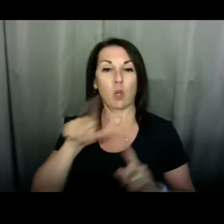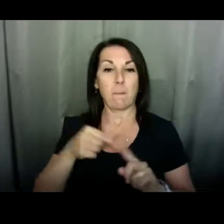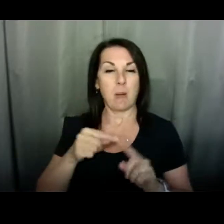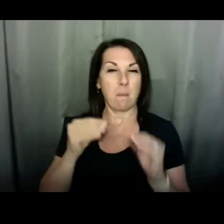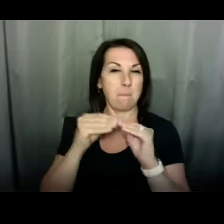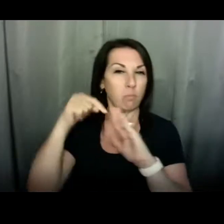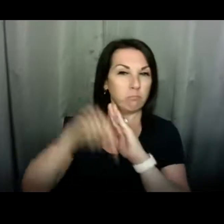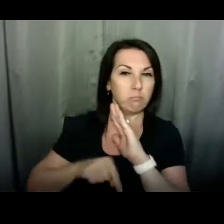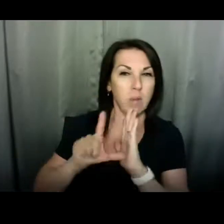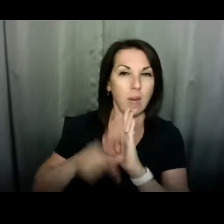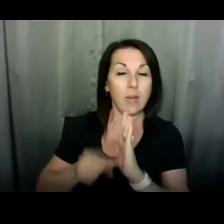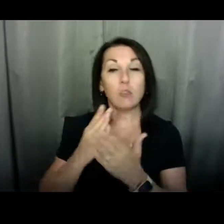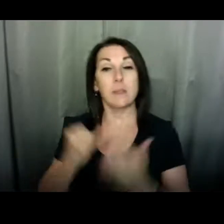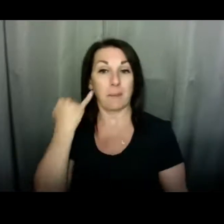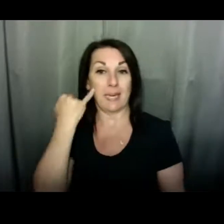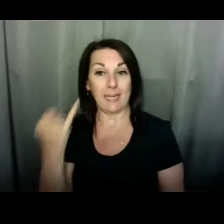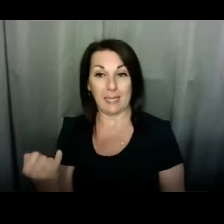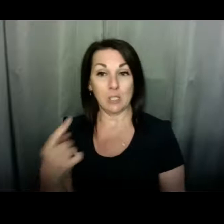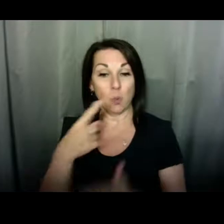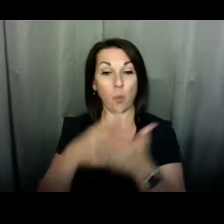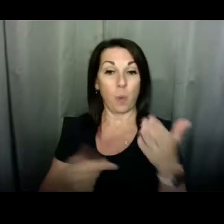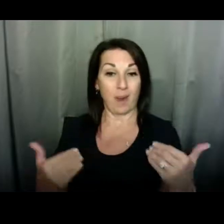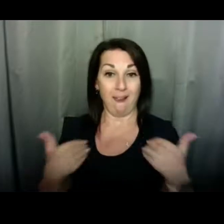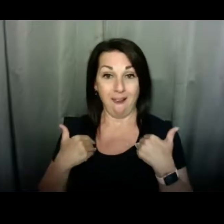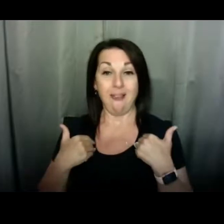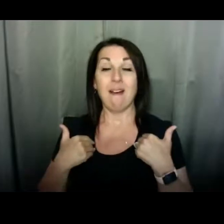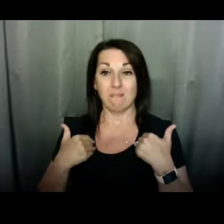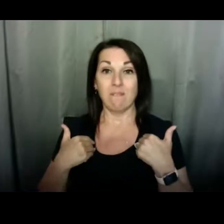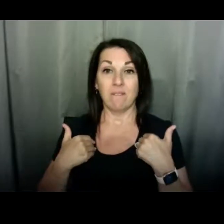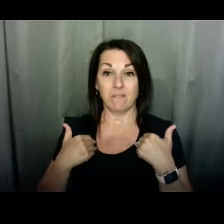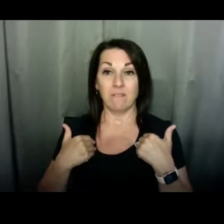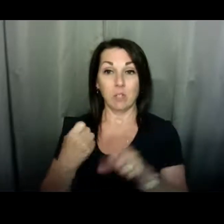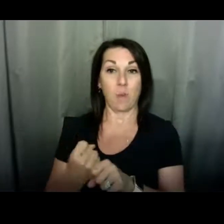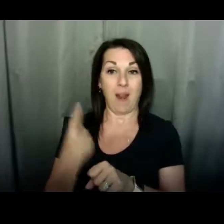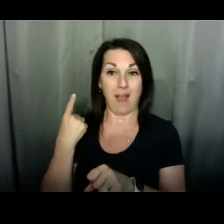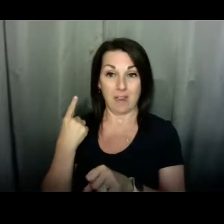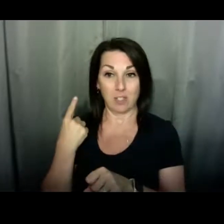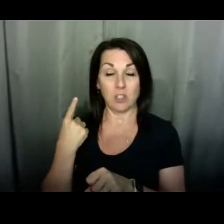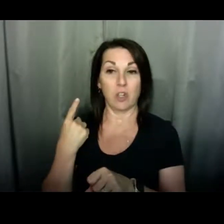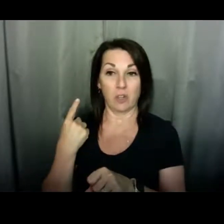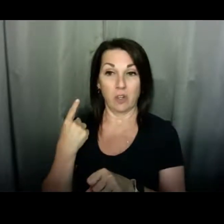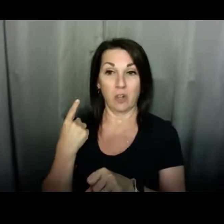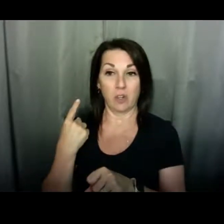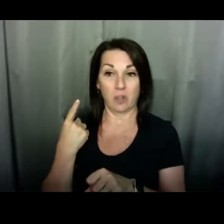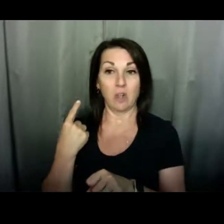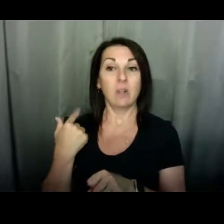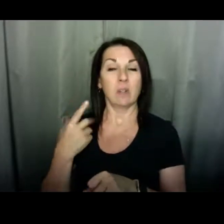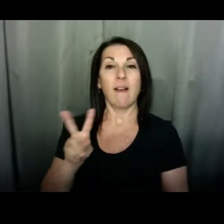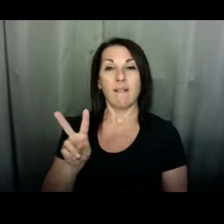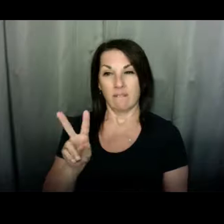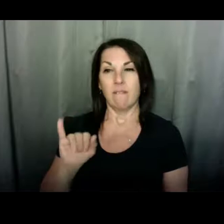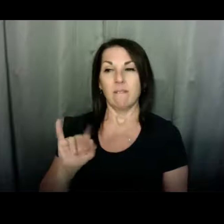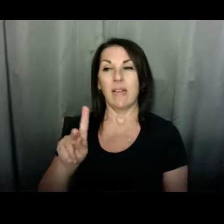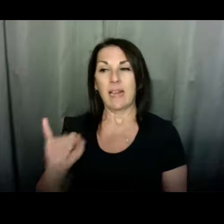with some of the ideas that we have. But, you know, so last year we actually worked with Vicky and Disability Pride